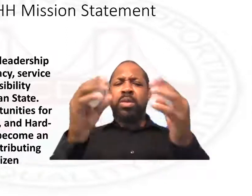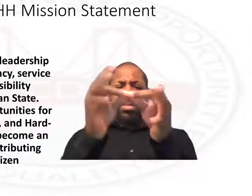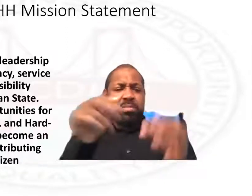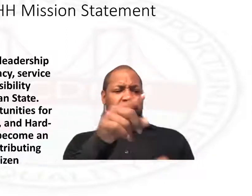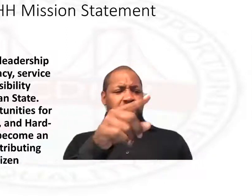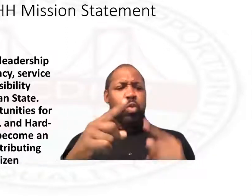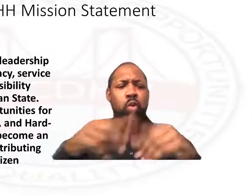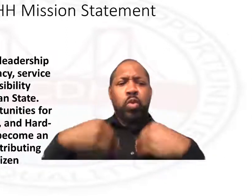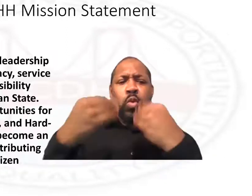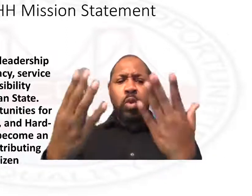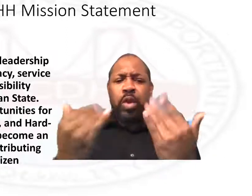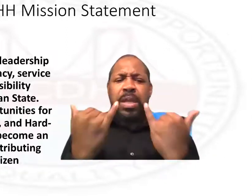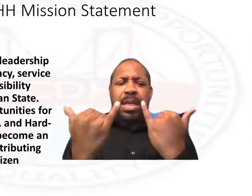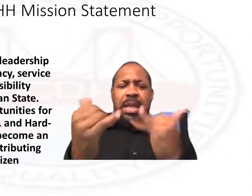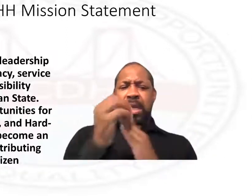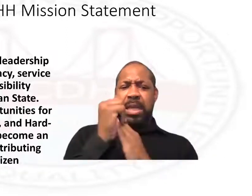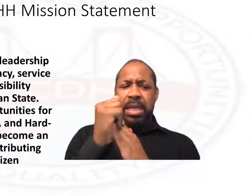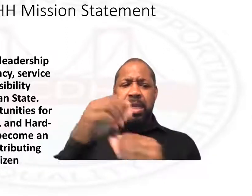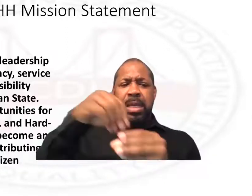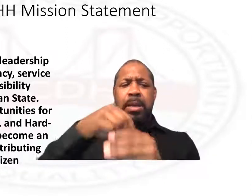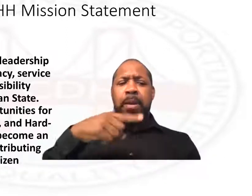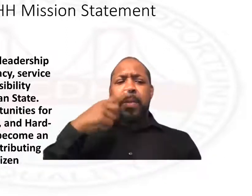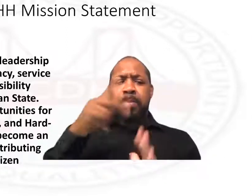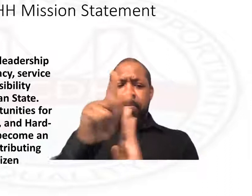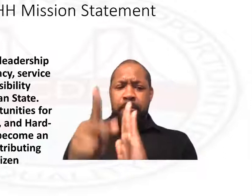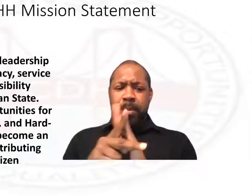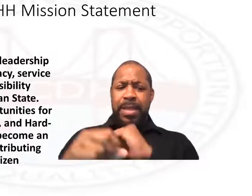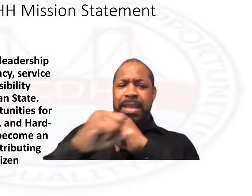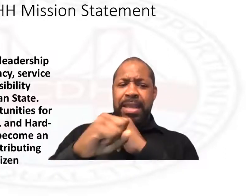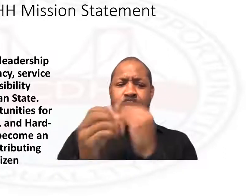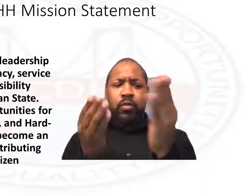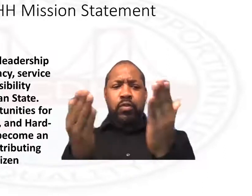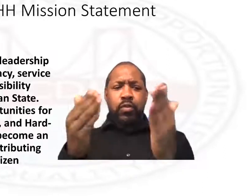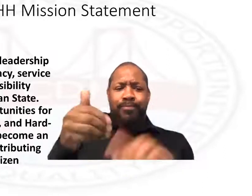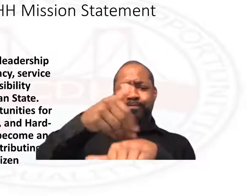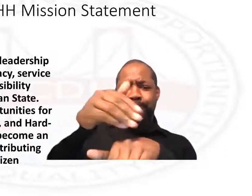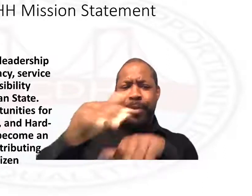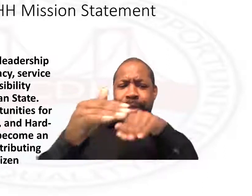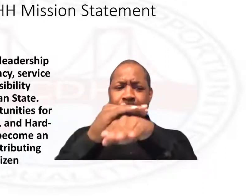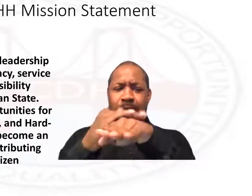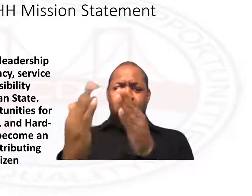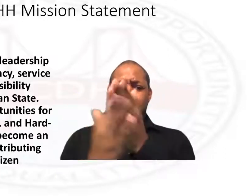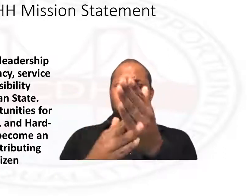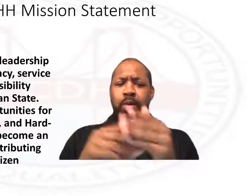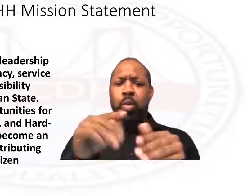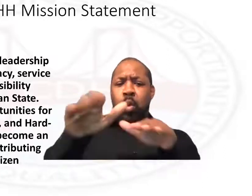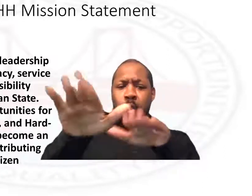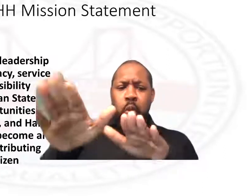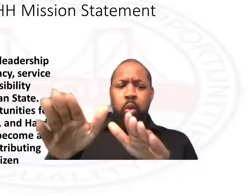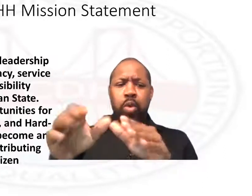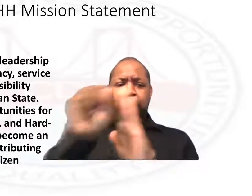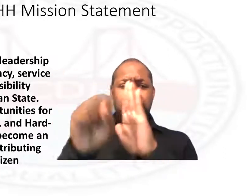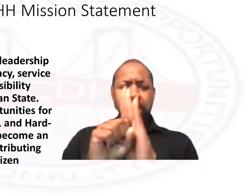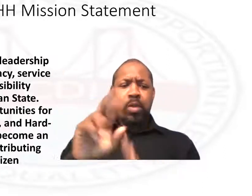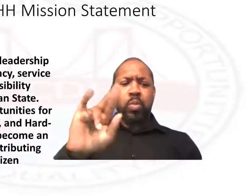it says to provide innovative leadership in public policy, advocacy, service delivery,